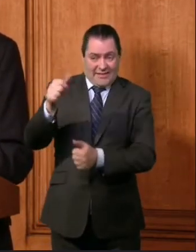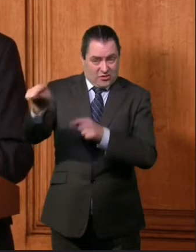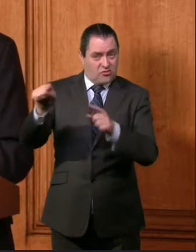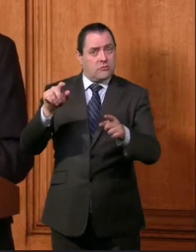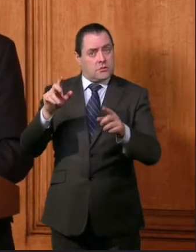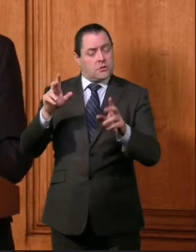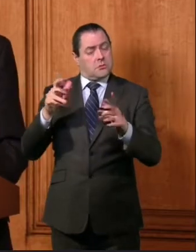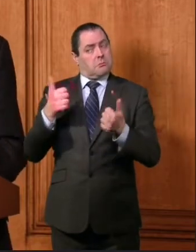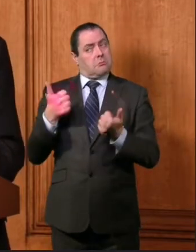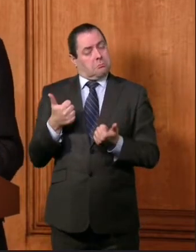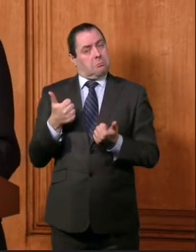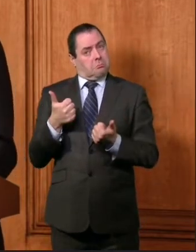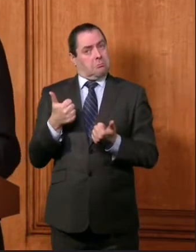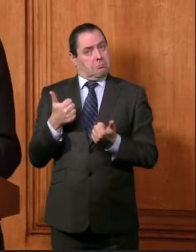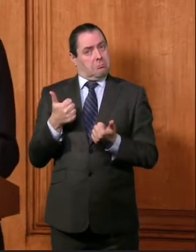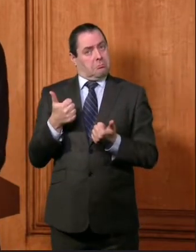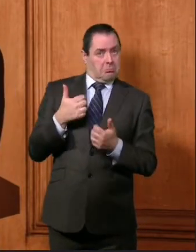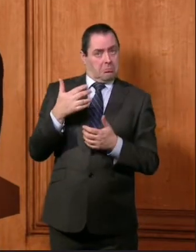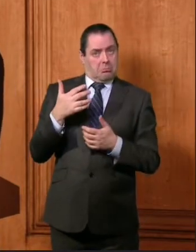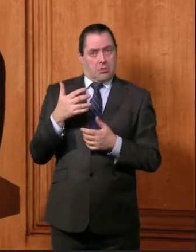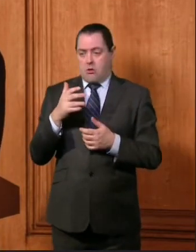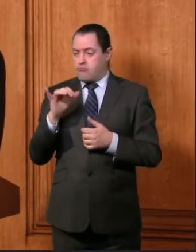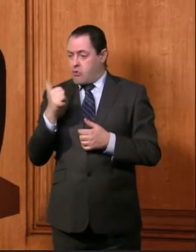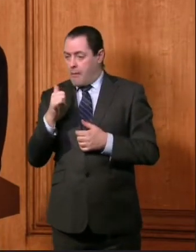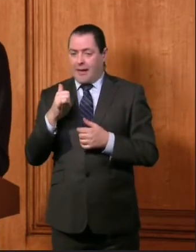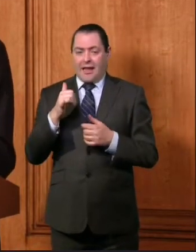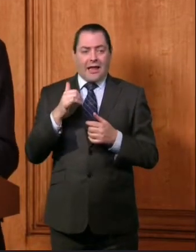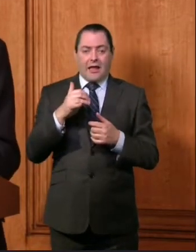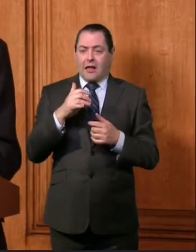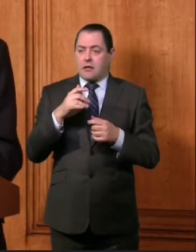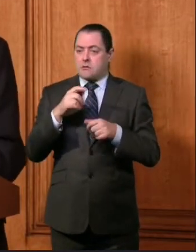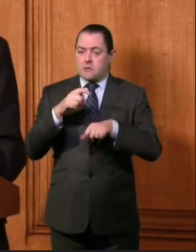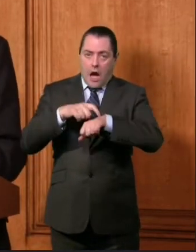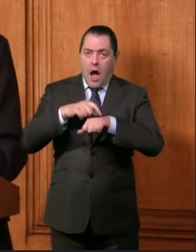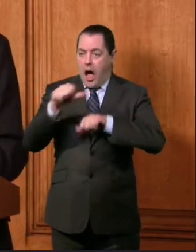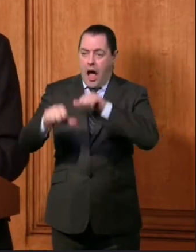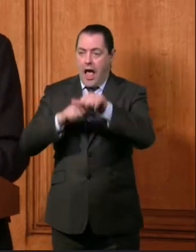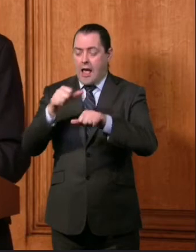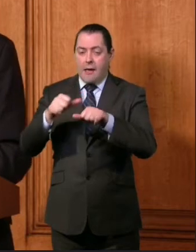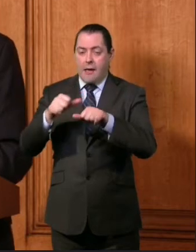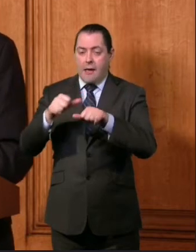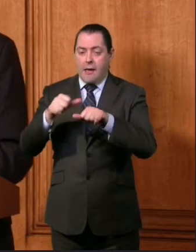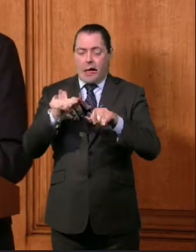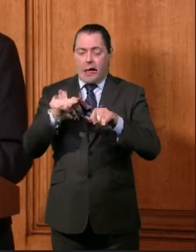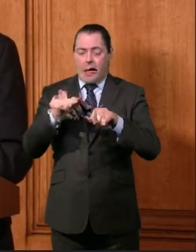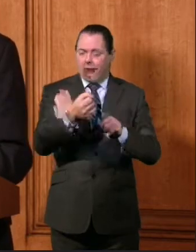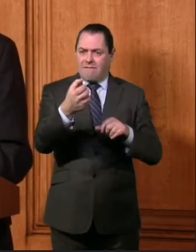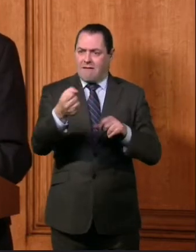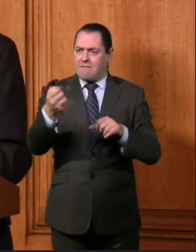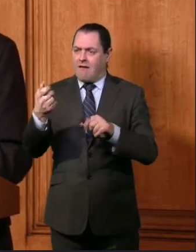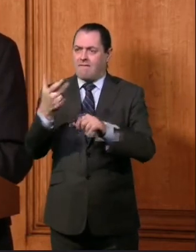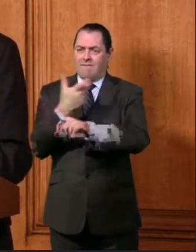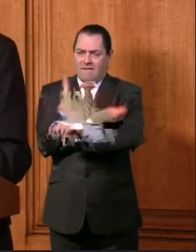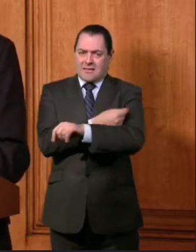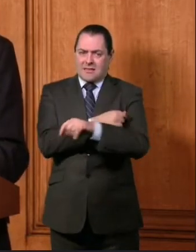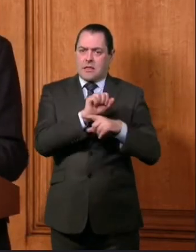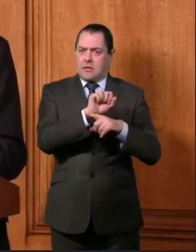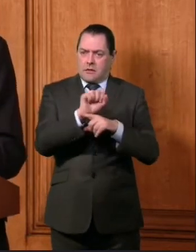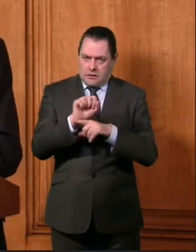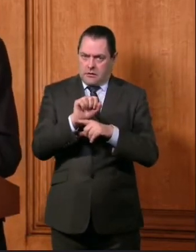with the vaccine improves. So over time, the answer will be yes, but at this point in time, the answer would be no. We think you should still be